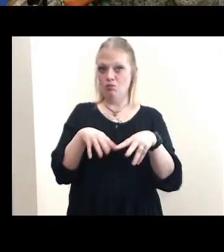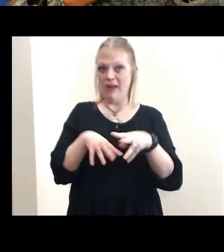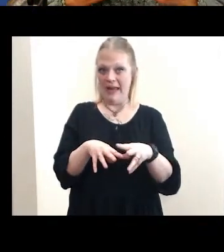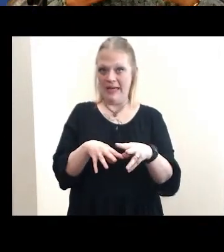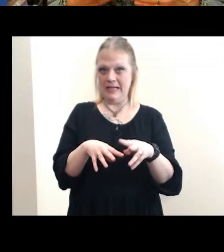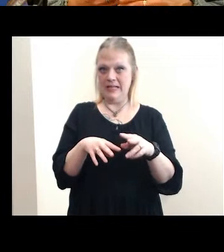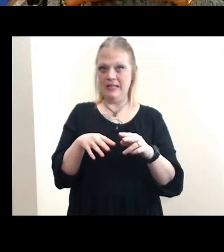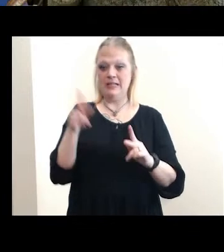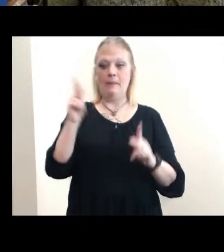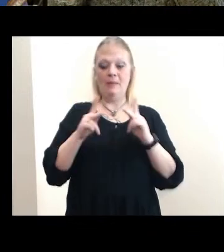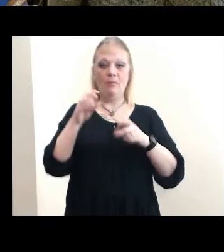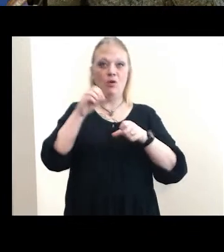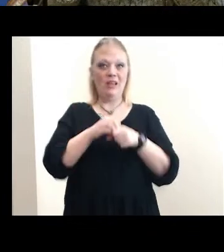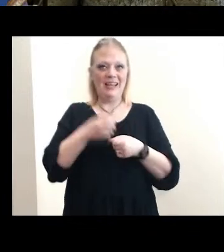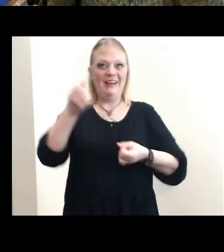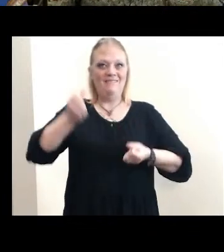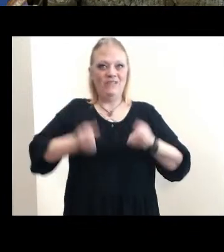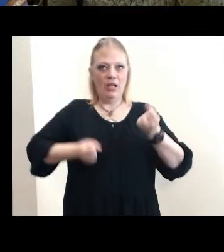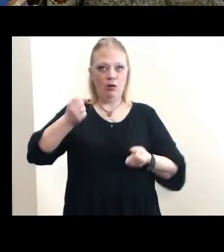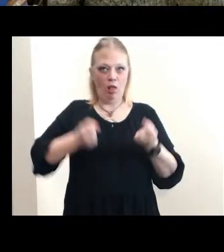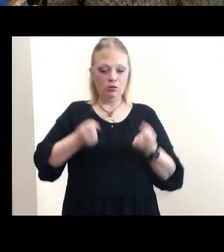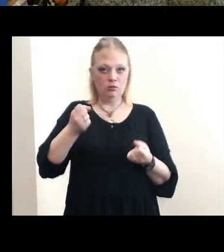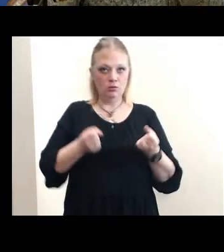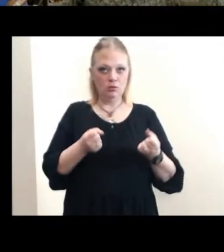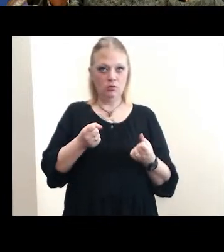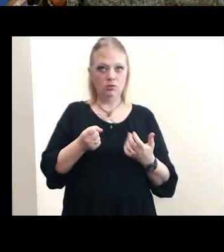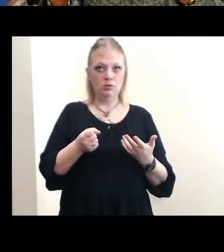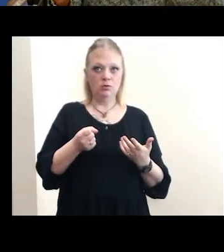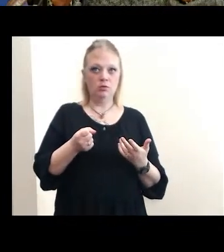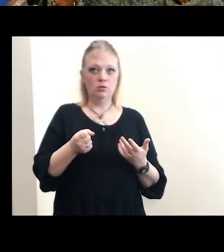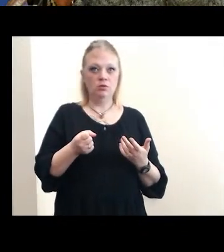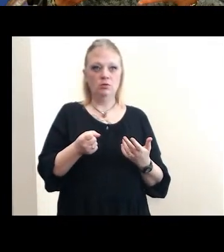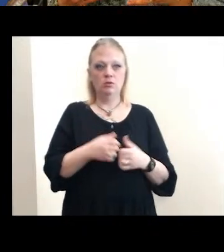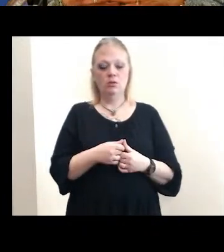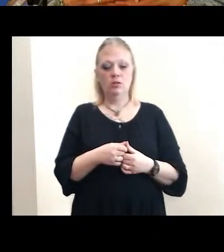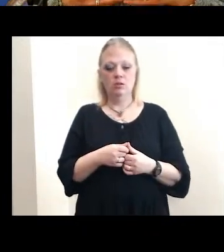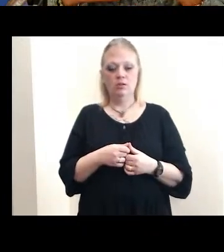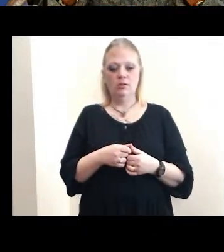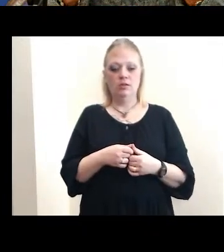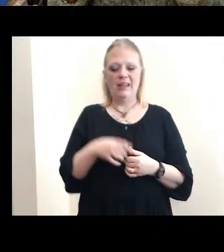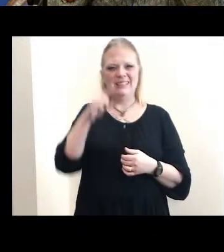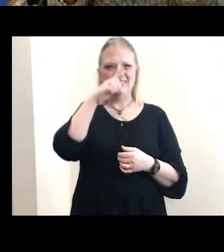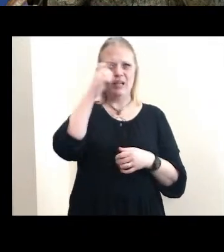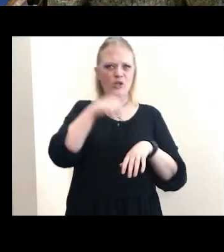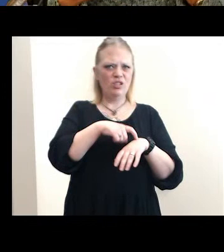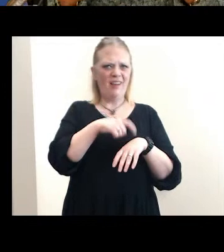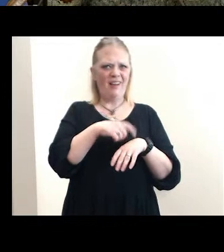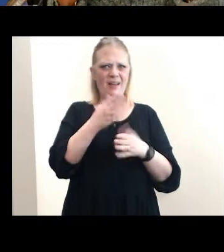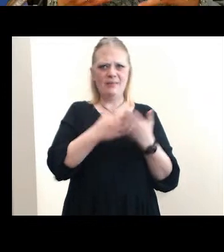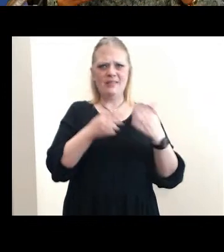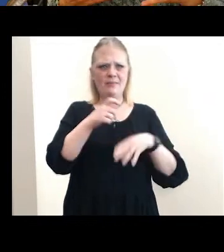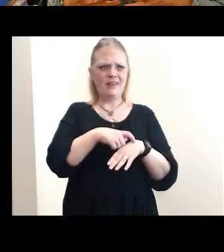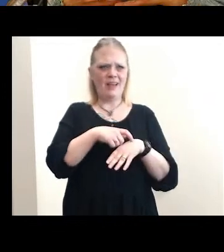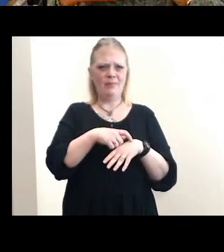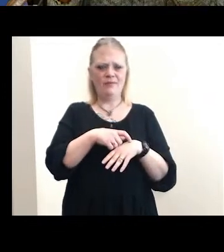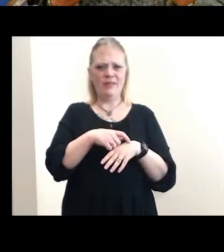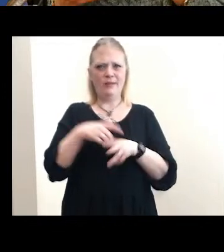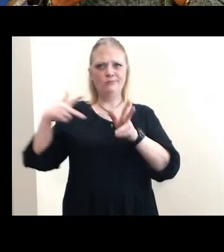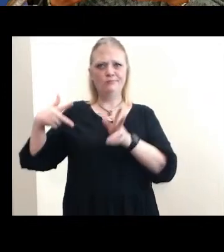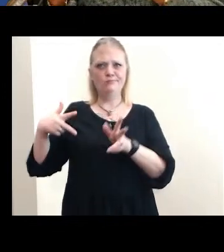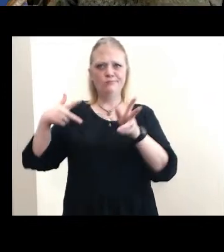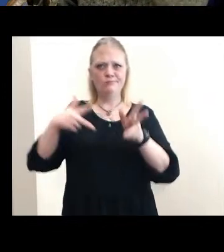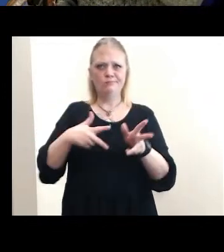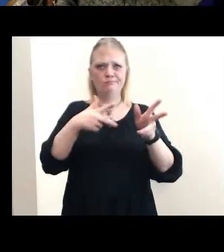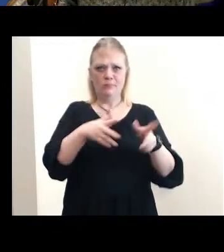people in vehicles. So you can have, I know, people did over the summer, some type of vehicle caravans.